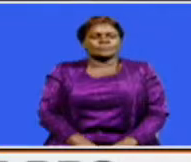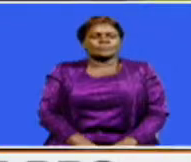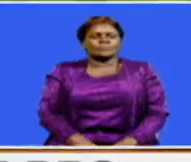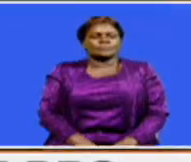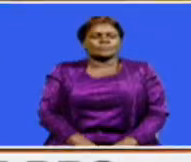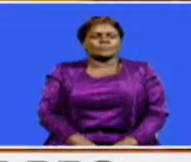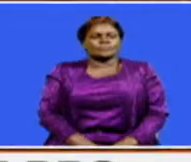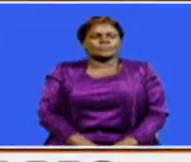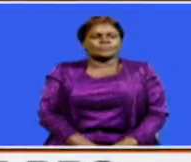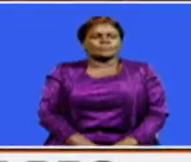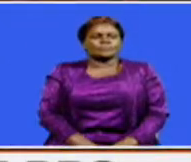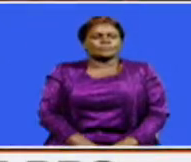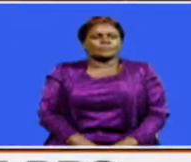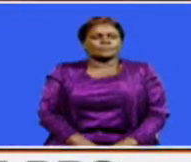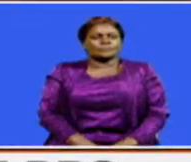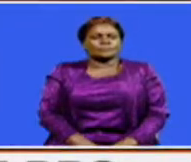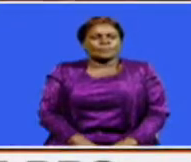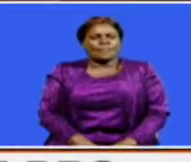Nairobi.